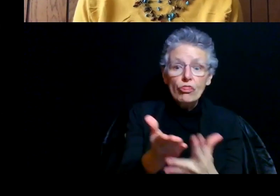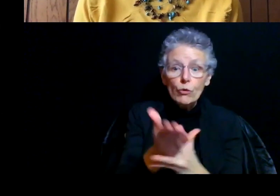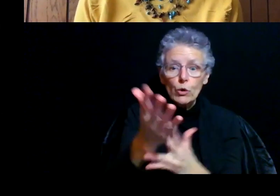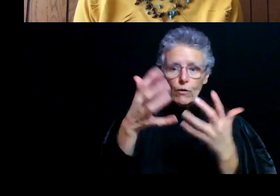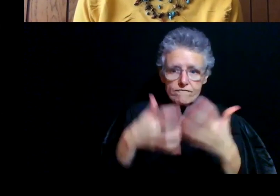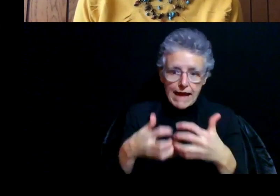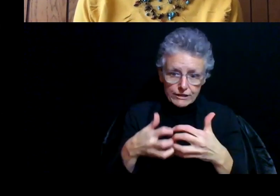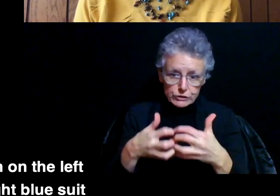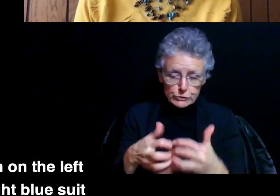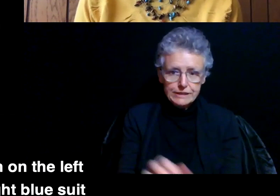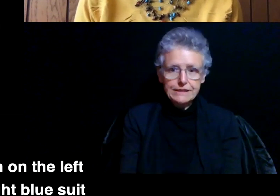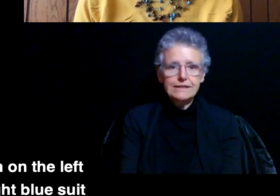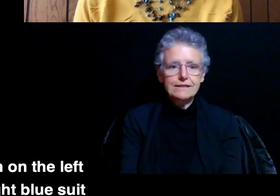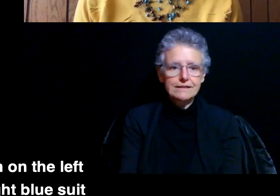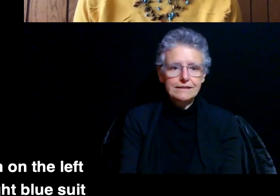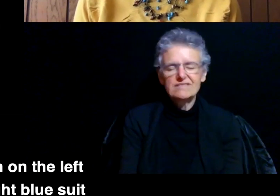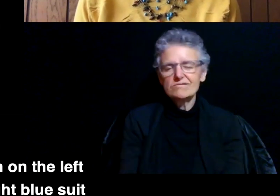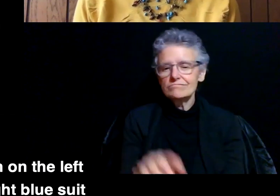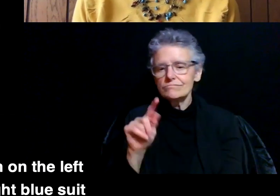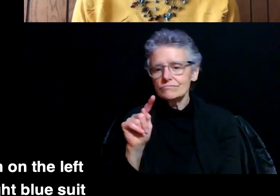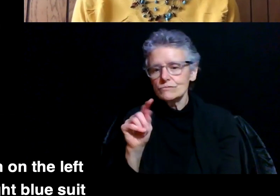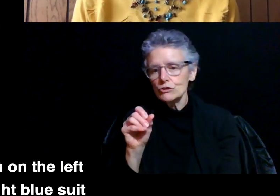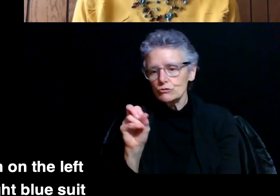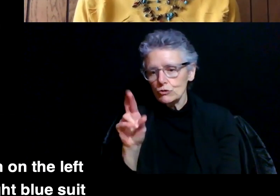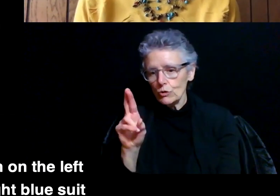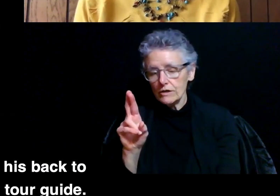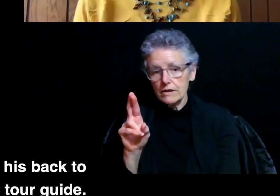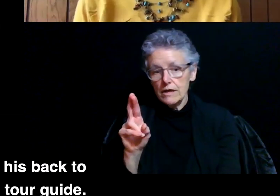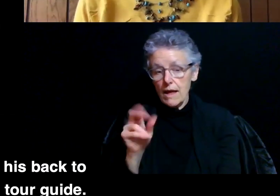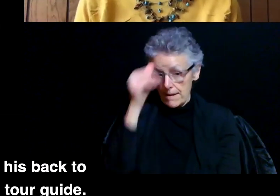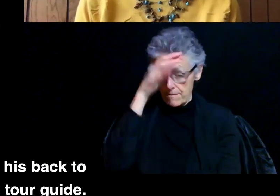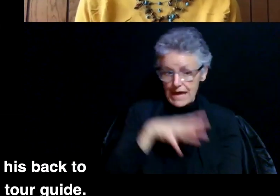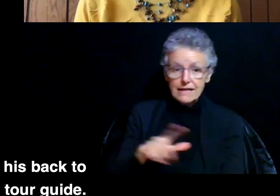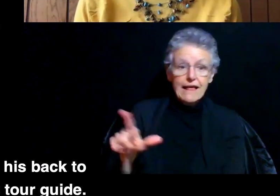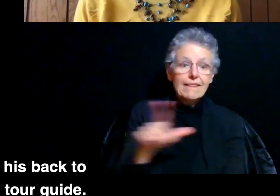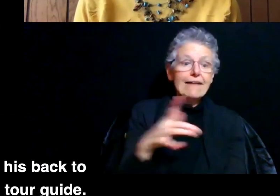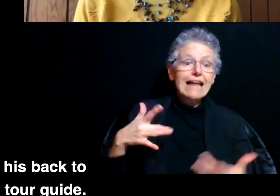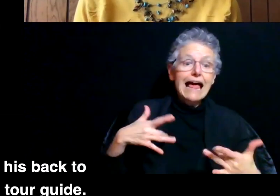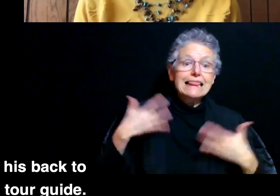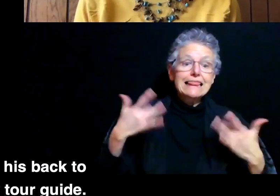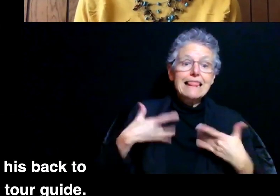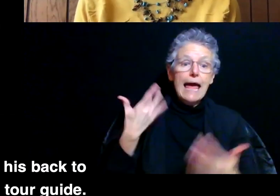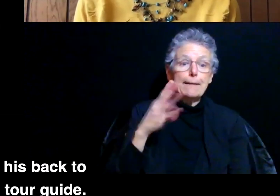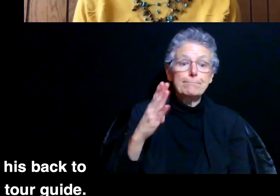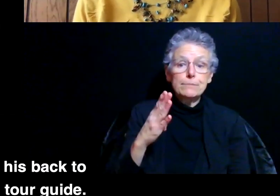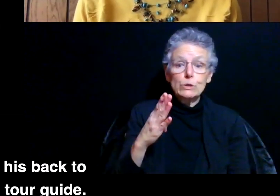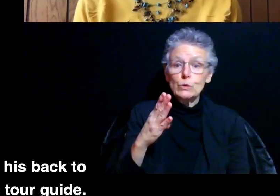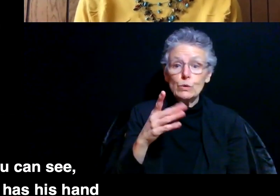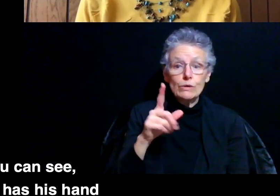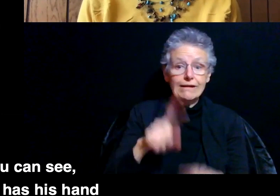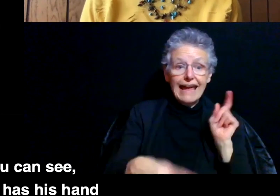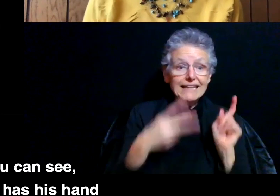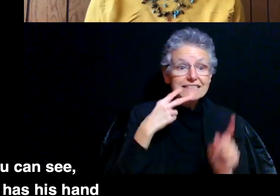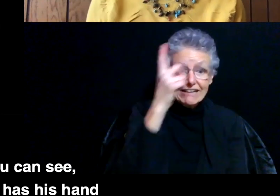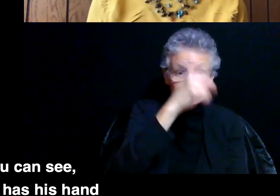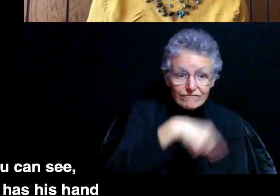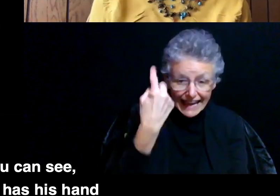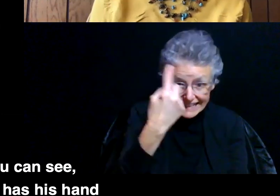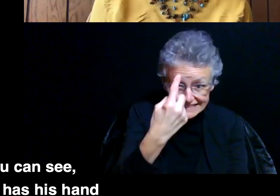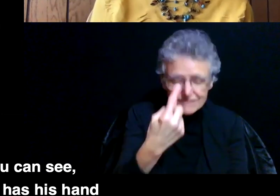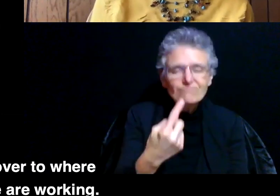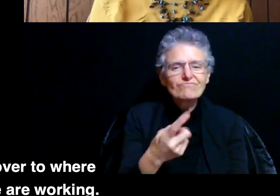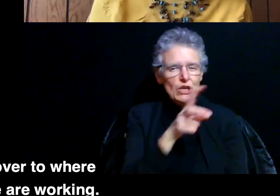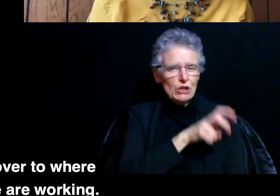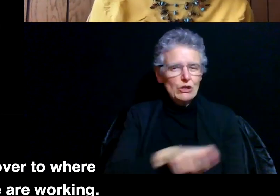tour. The man on the left in the light blue suit who has his back to us is the tour guide. And you can see he's kind of